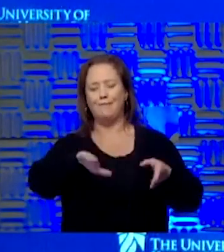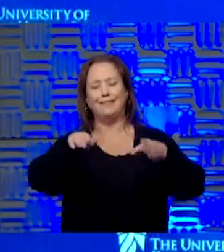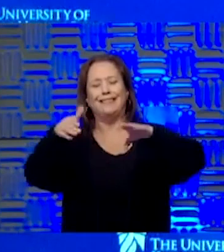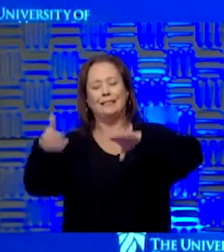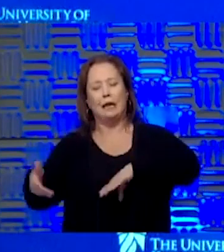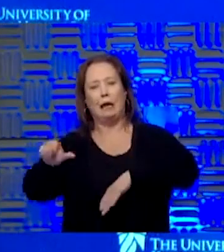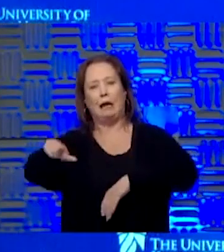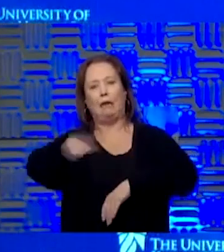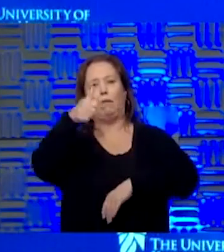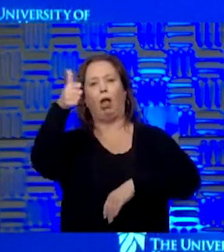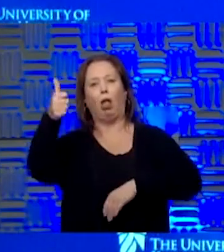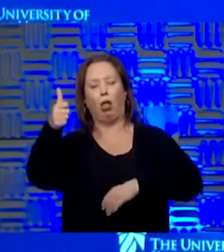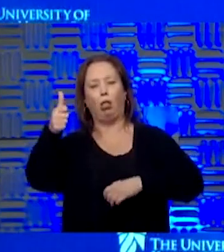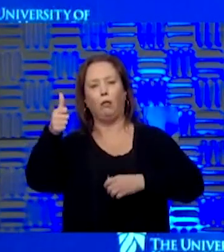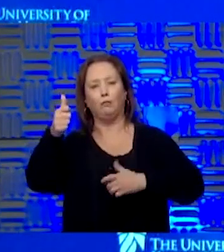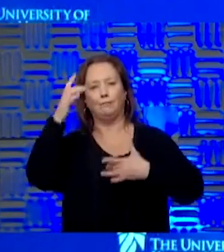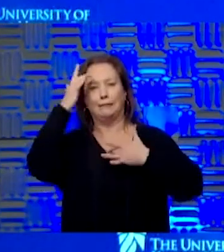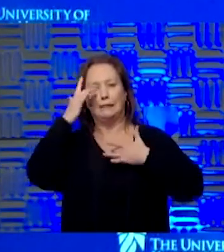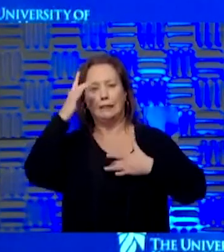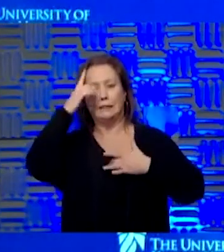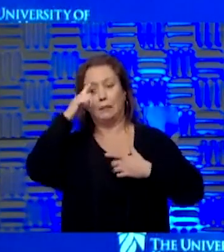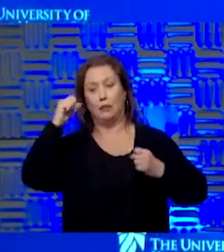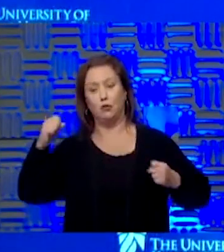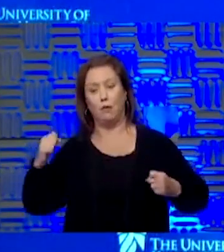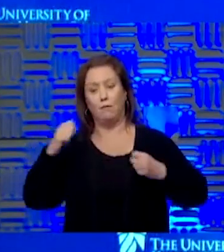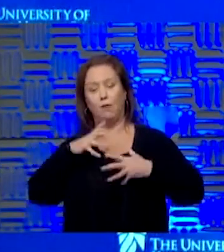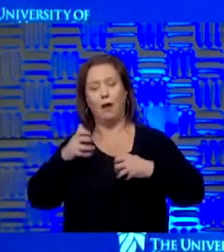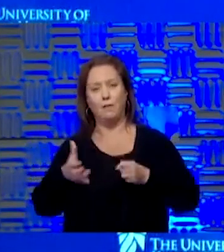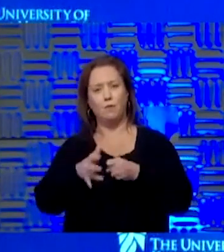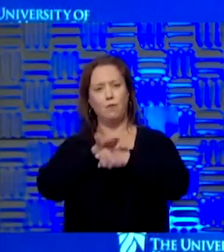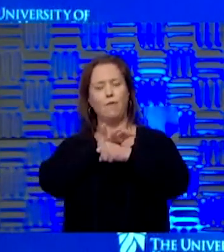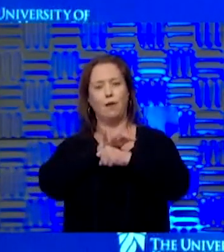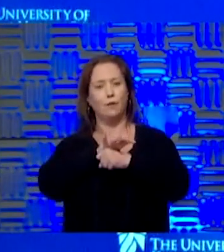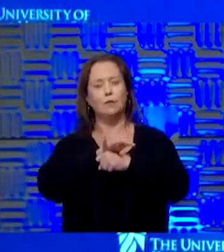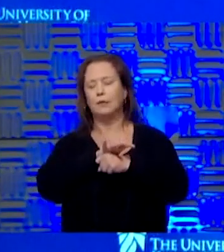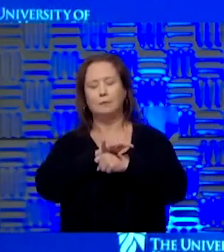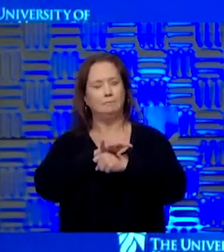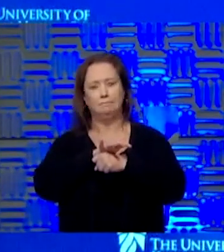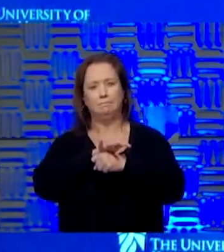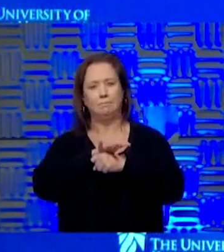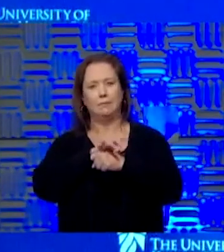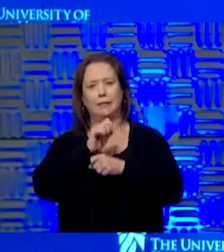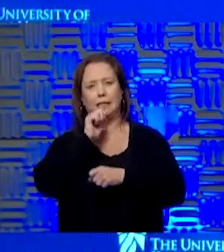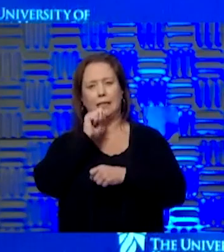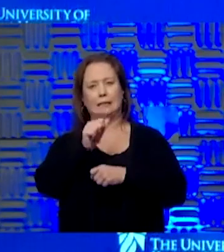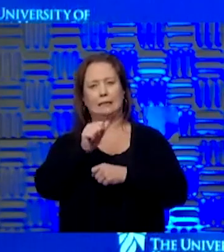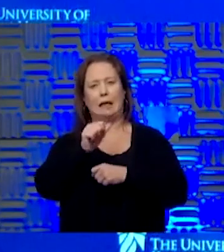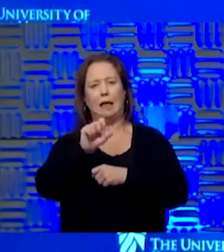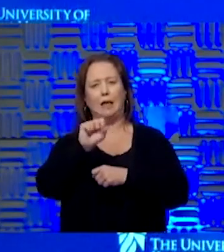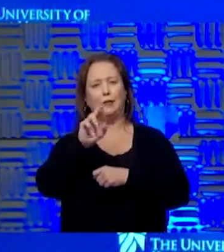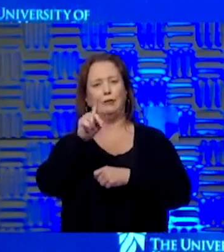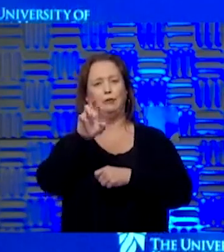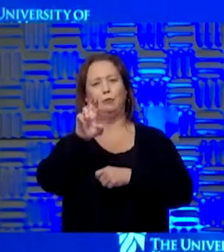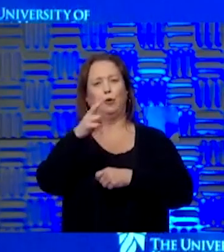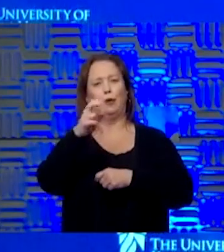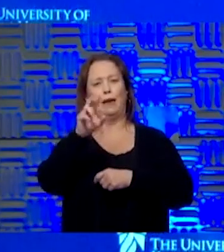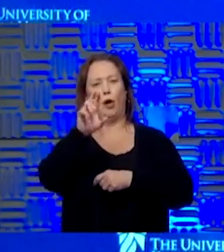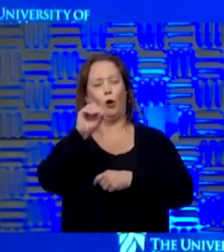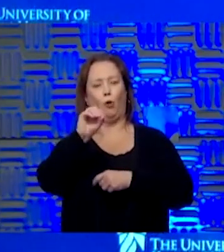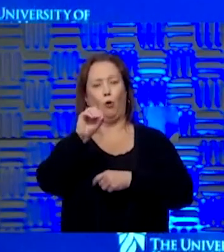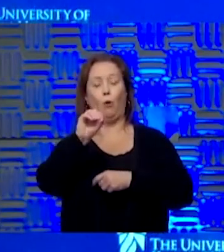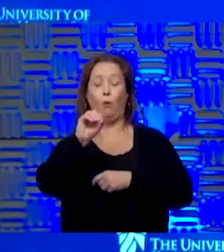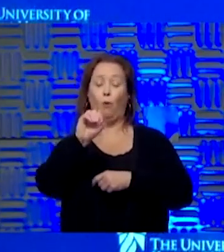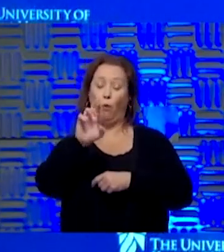else because you are afraid of coronavirus. It is not a superhero or a